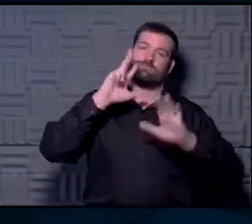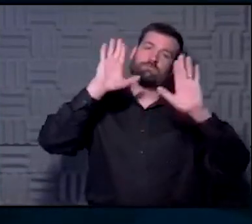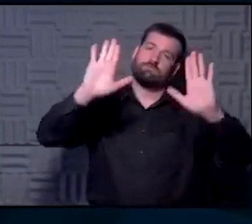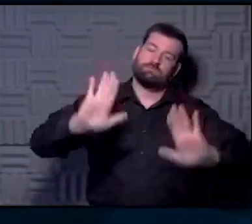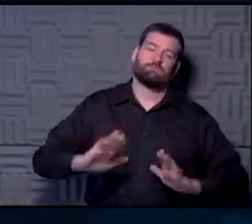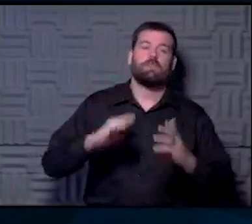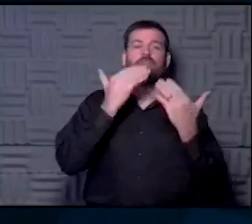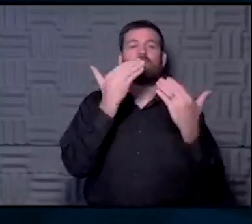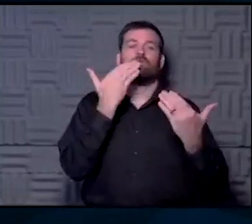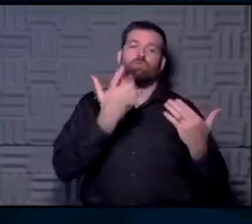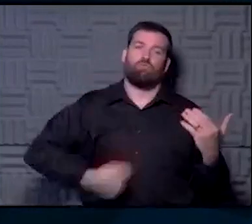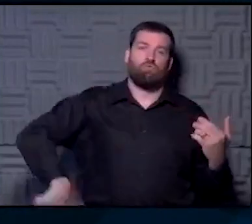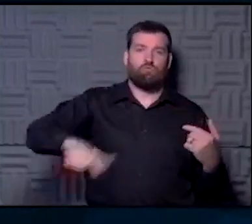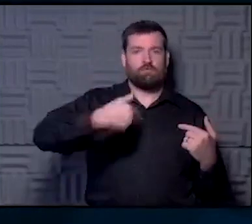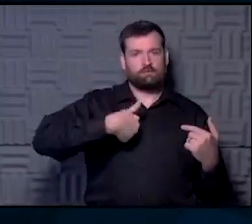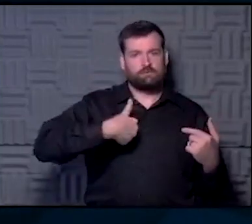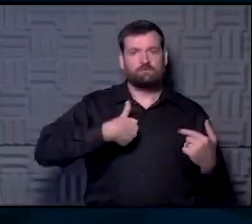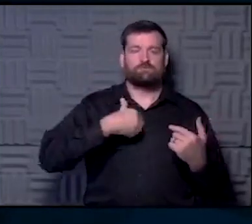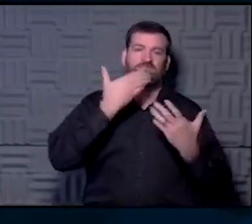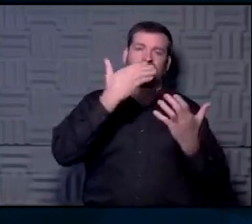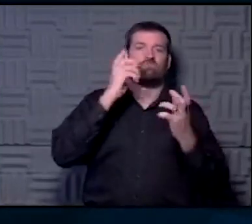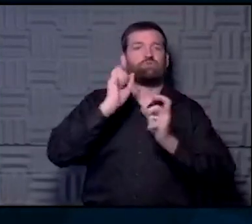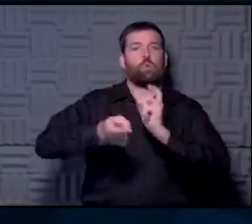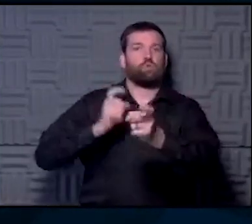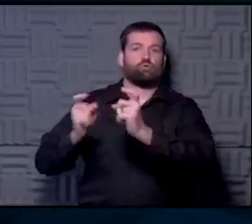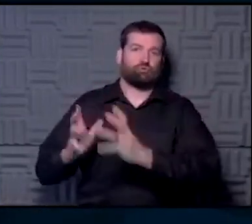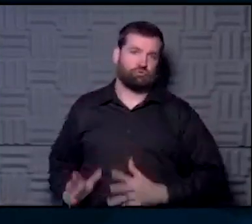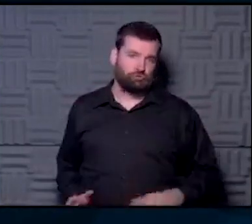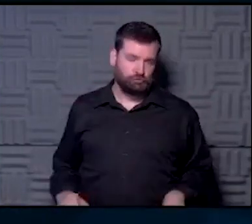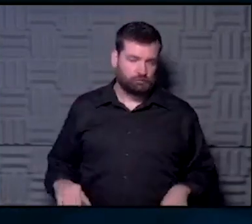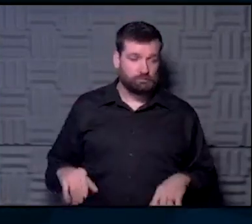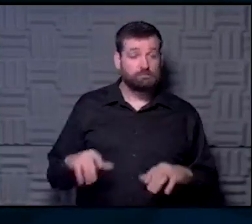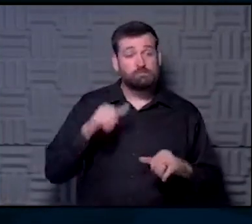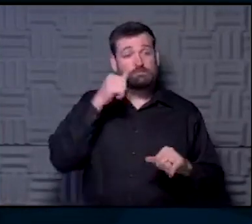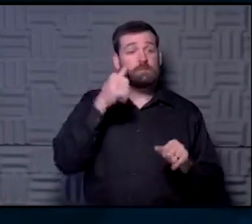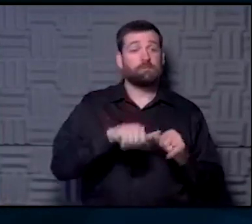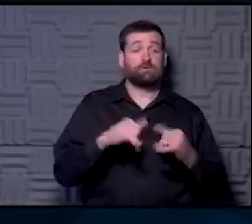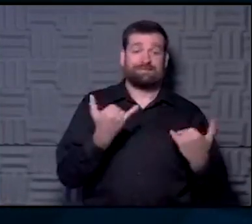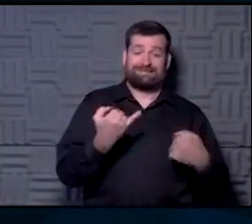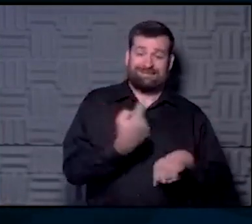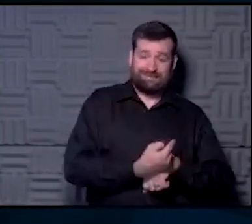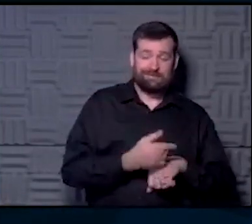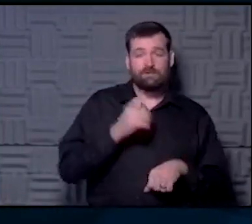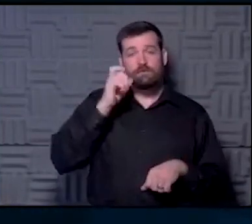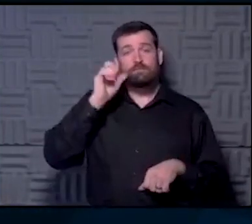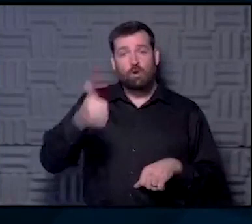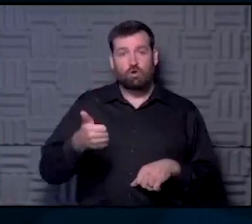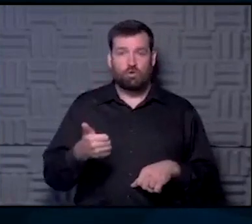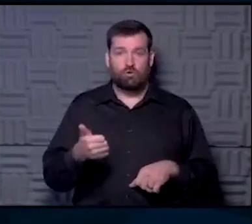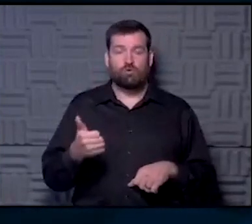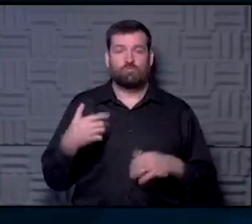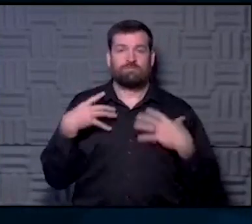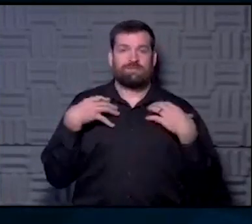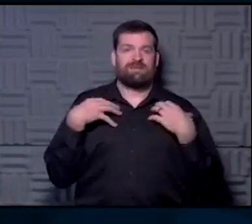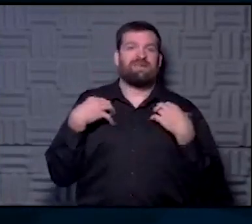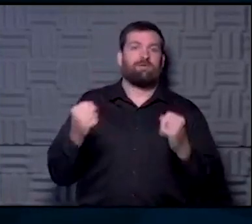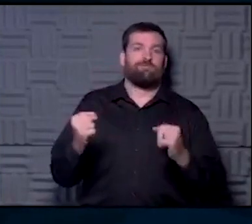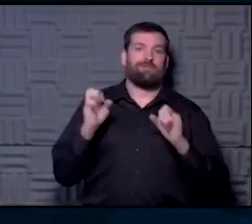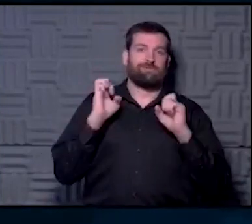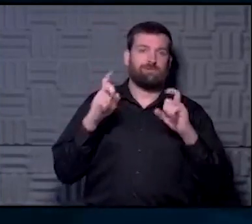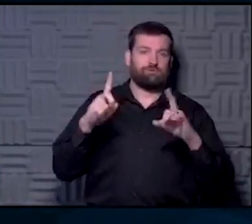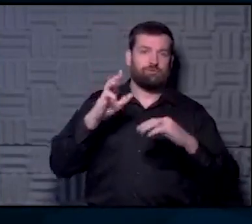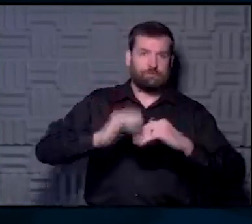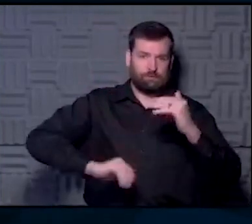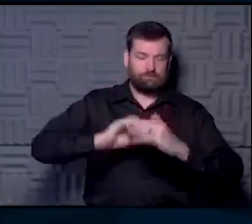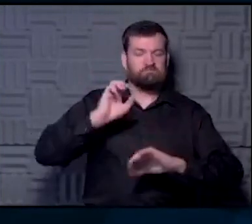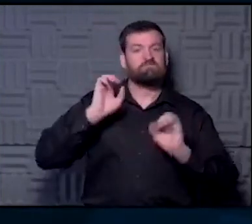thank you from all of us in healthcare to the donors who are out there. And remember that we have it today and tomorrow here in the Health Education Building. You can also